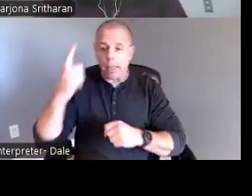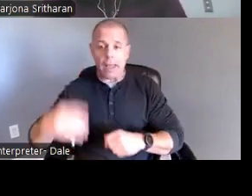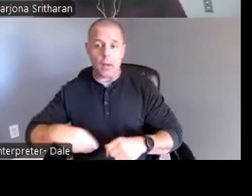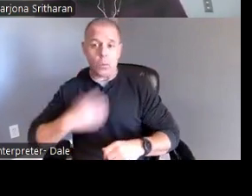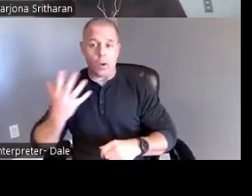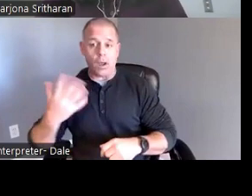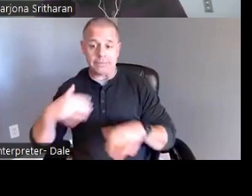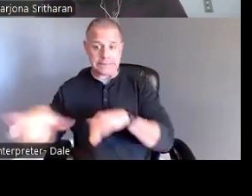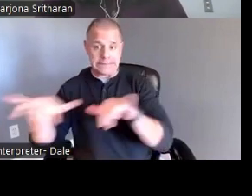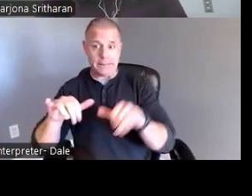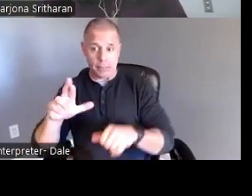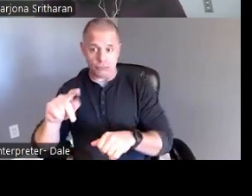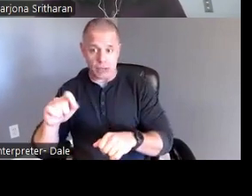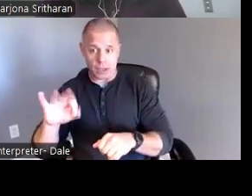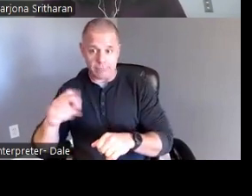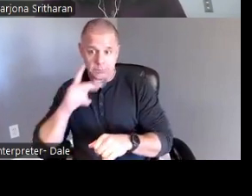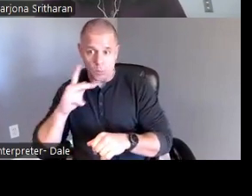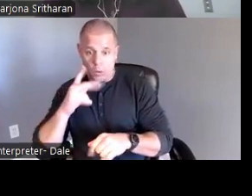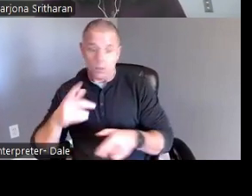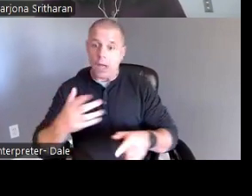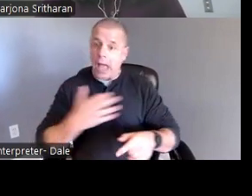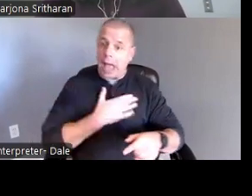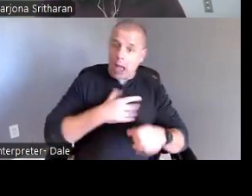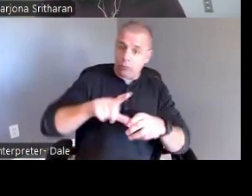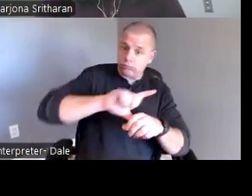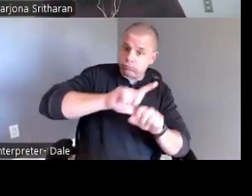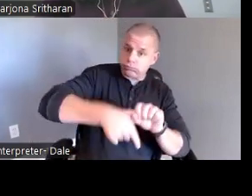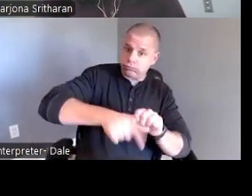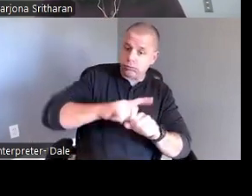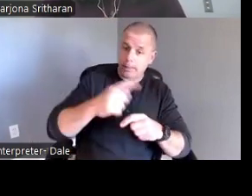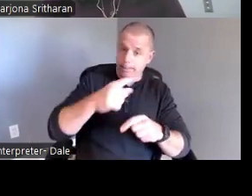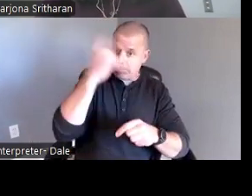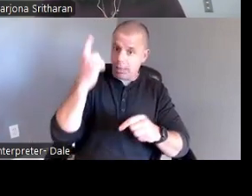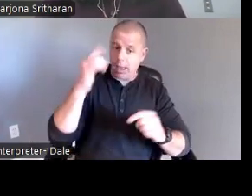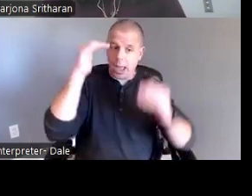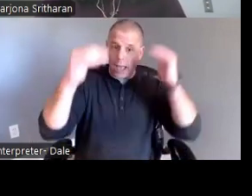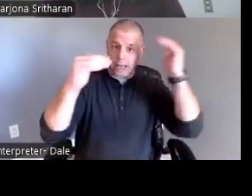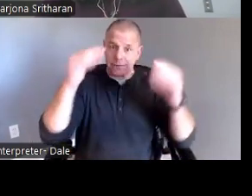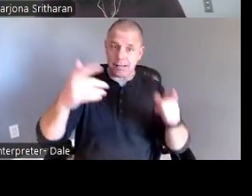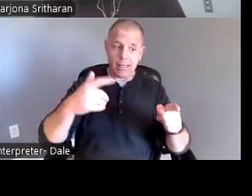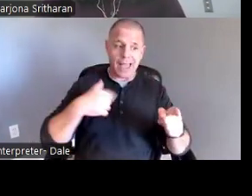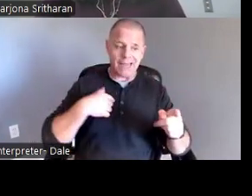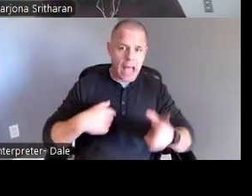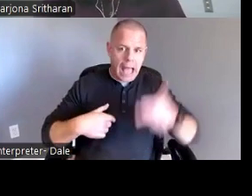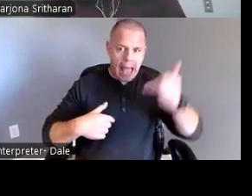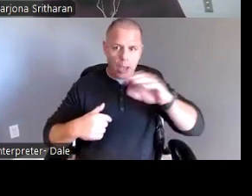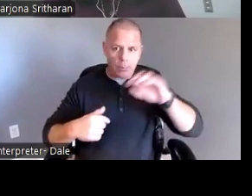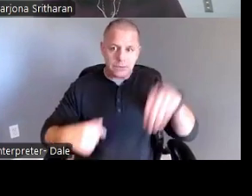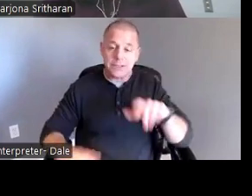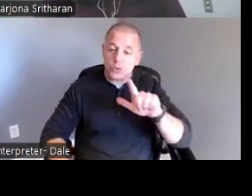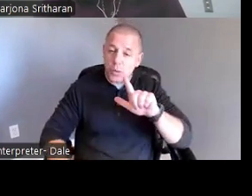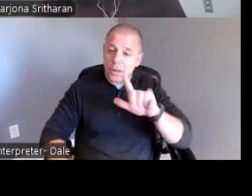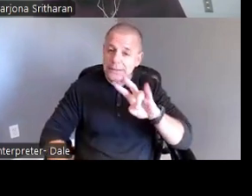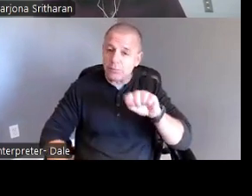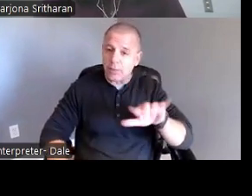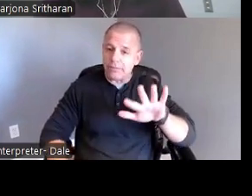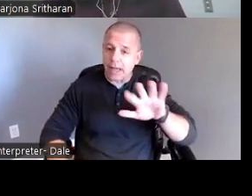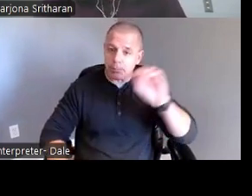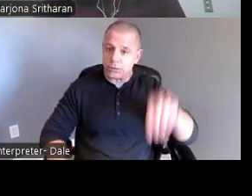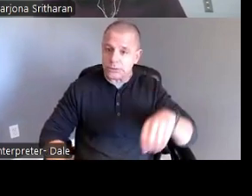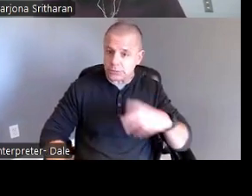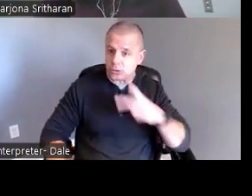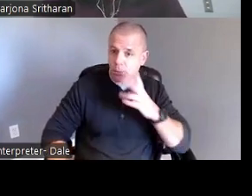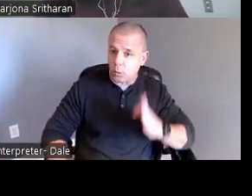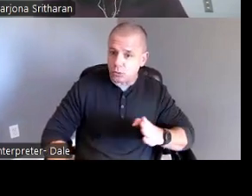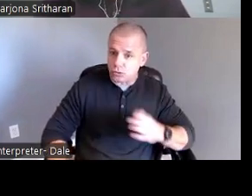smoking, in the Wilmot catchment area, Black adults have a prevalence of smoking of 27.5%. So they're